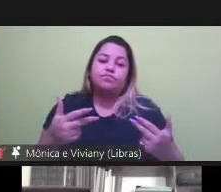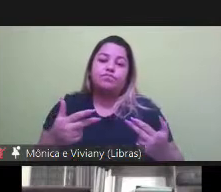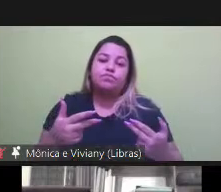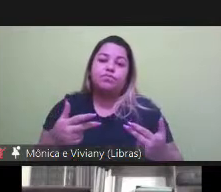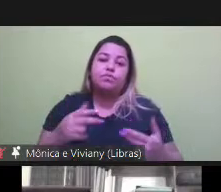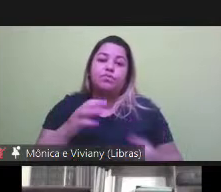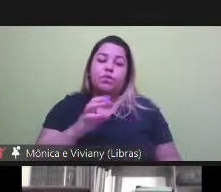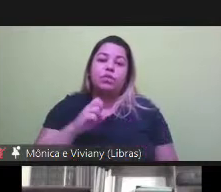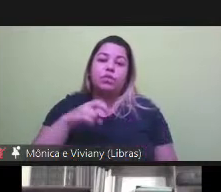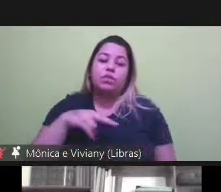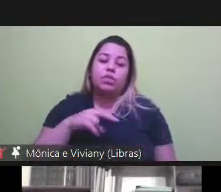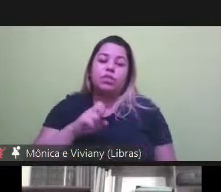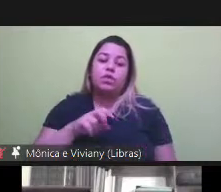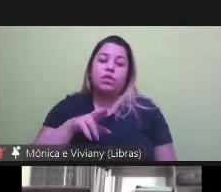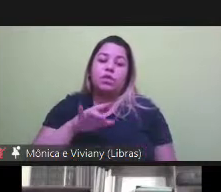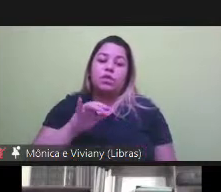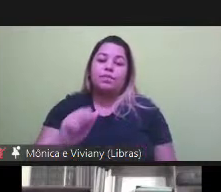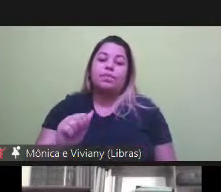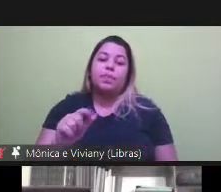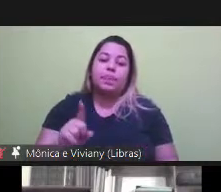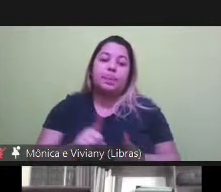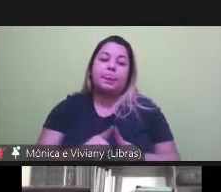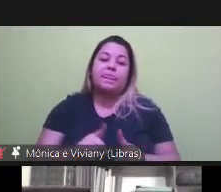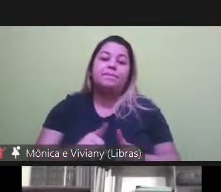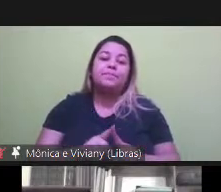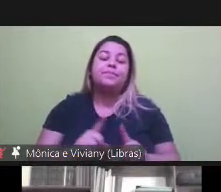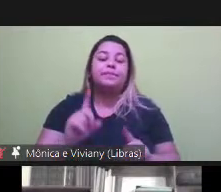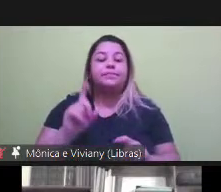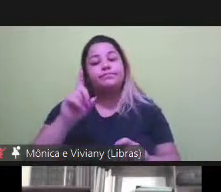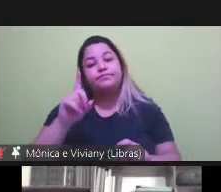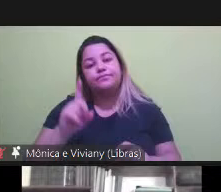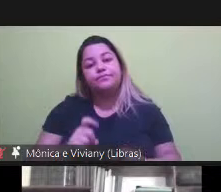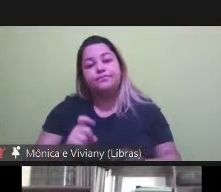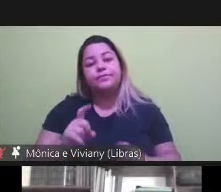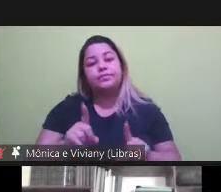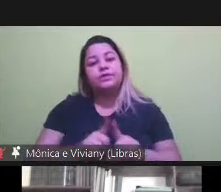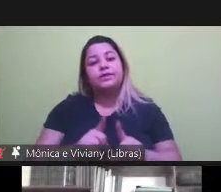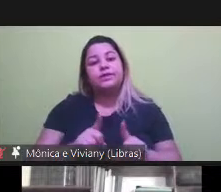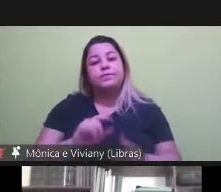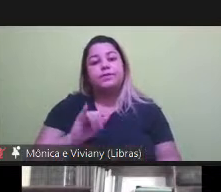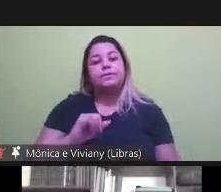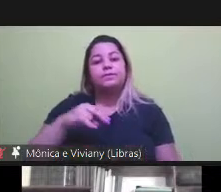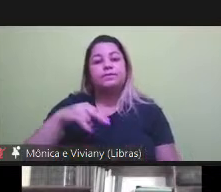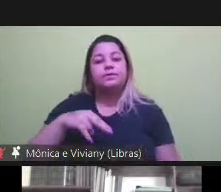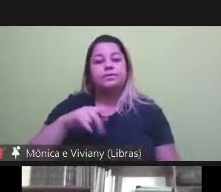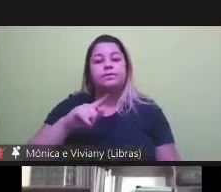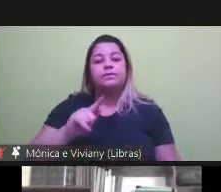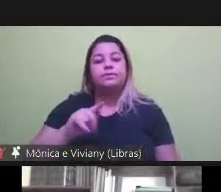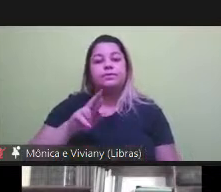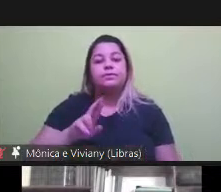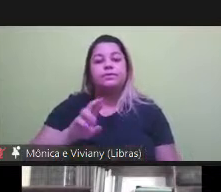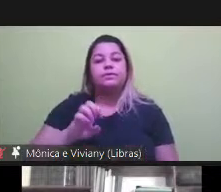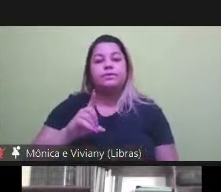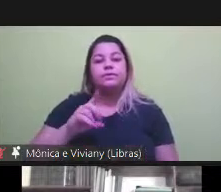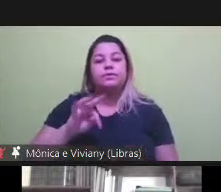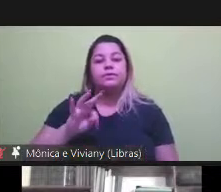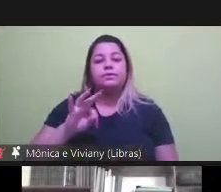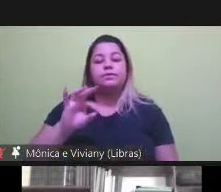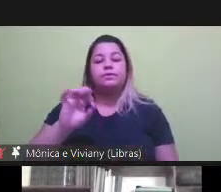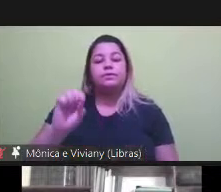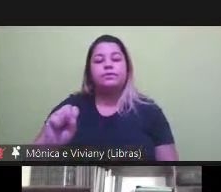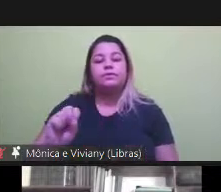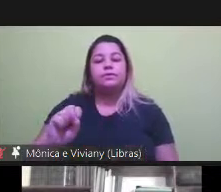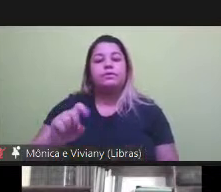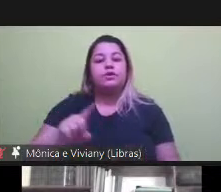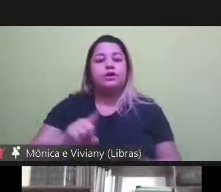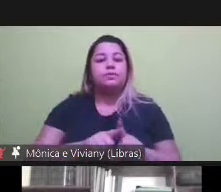synergy. Other ingredients that are very important: imagination, creativity, and